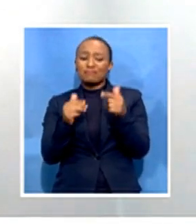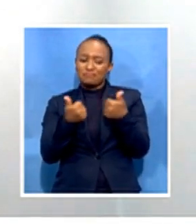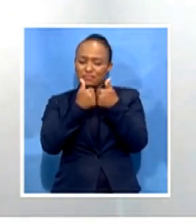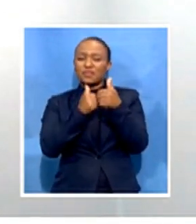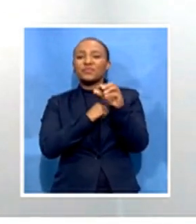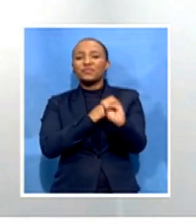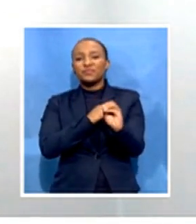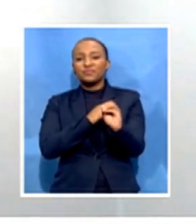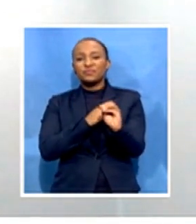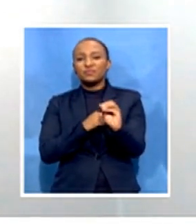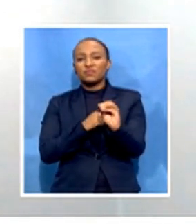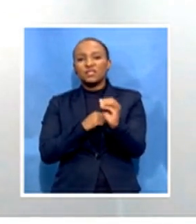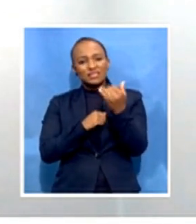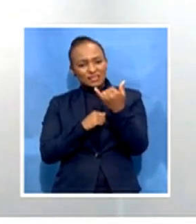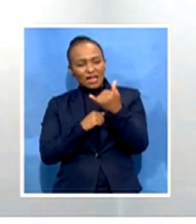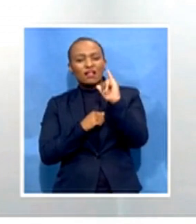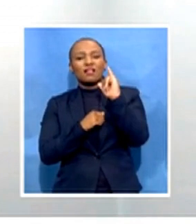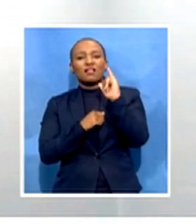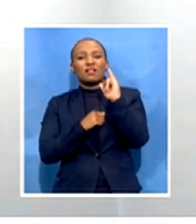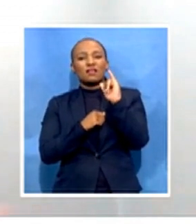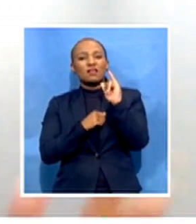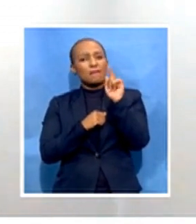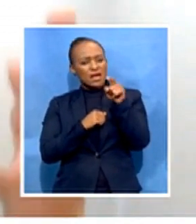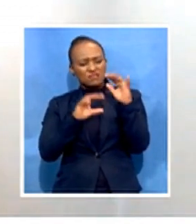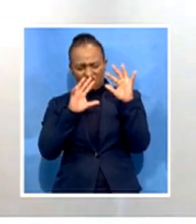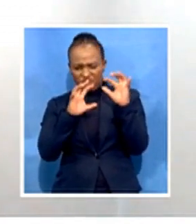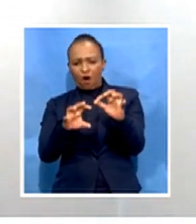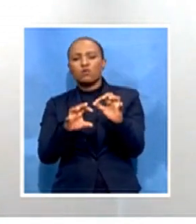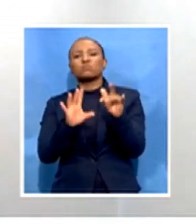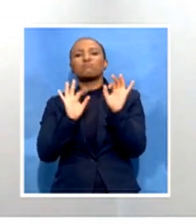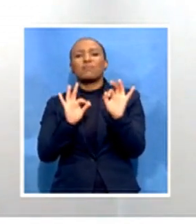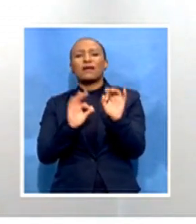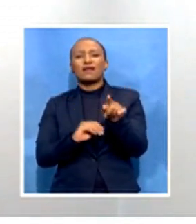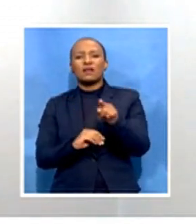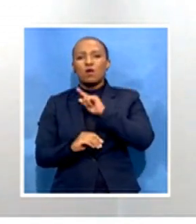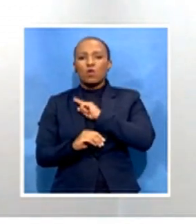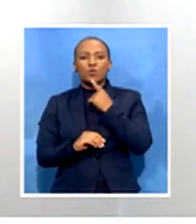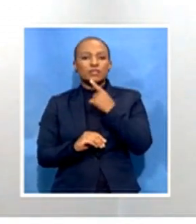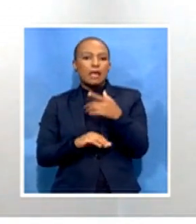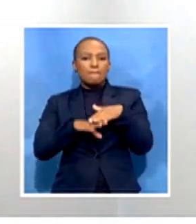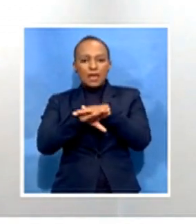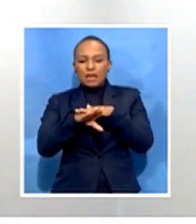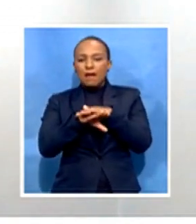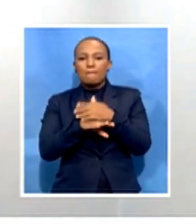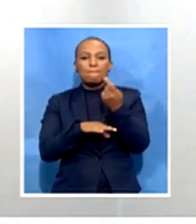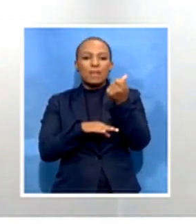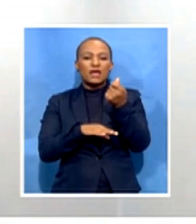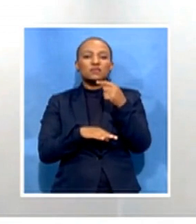requires proper enforcement, because if you said the minimum price for cigarettes needs to be 25 Rand, as Zachariah said,